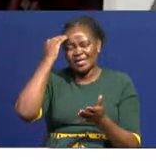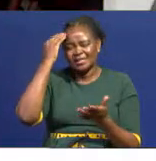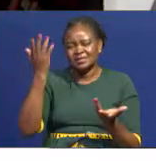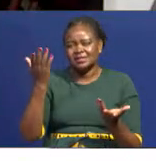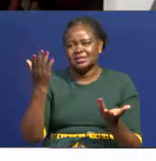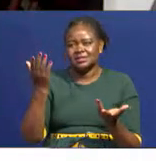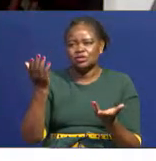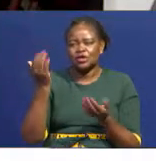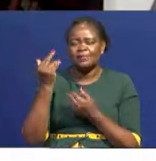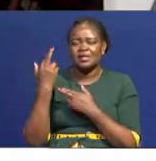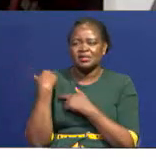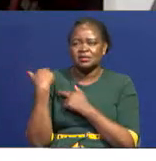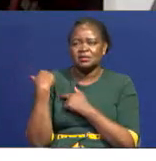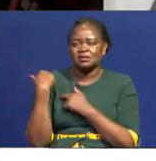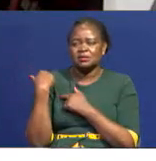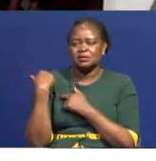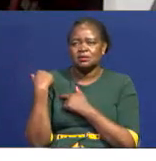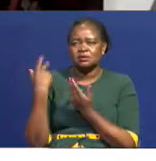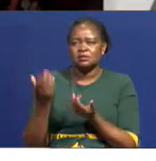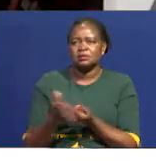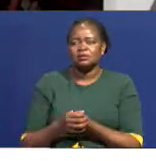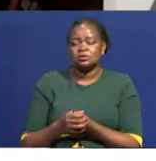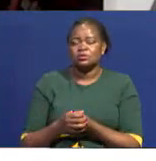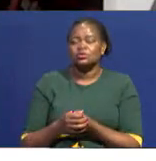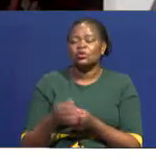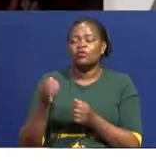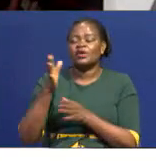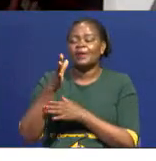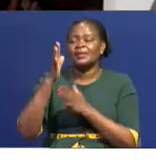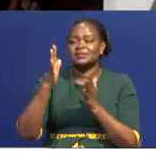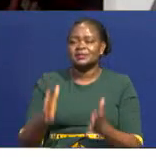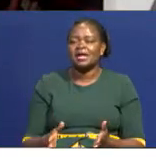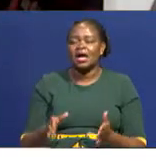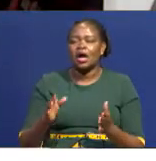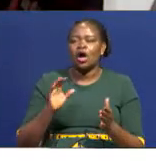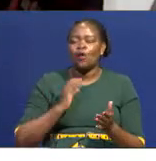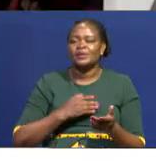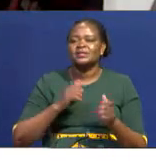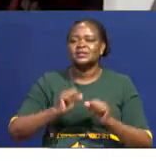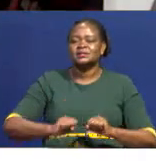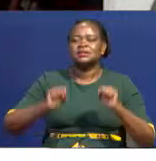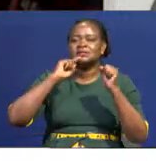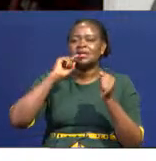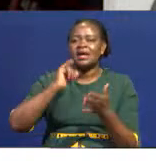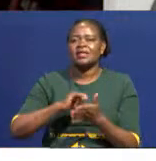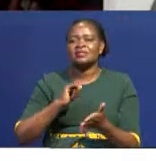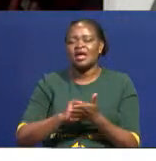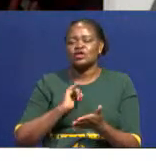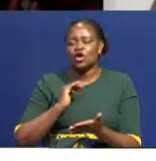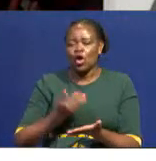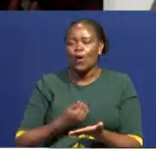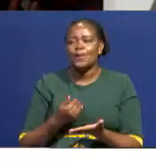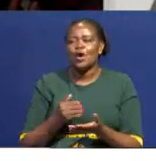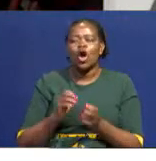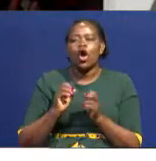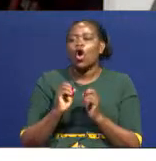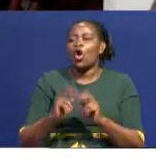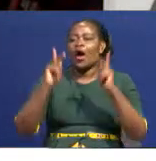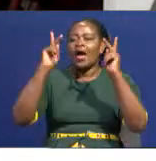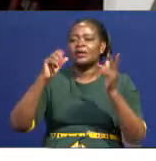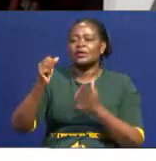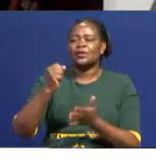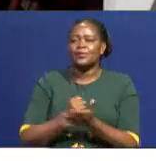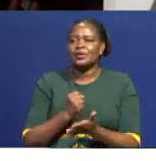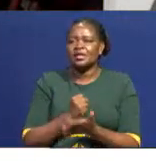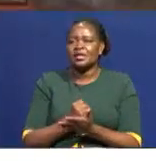on expected duties of a Consular General. Committee Chair Nelson Koech said that the committee okayed the